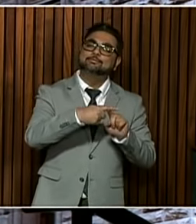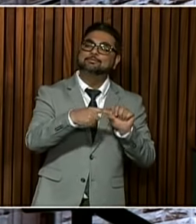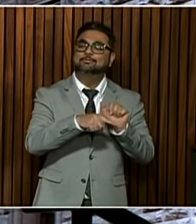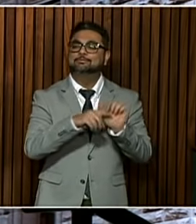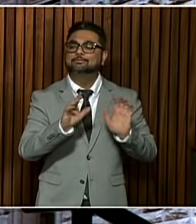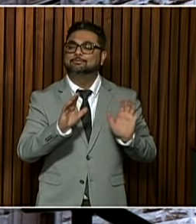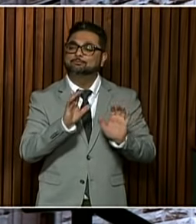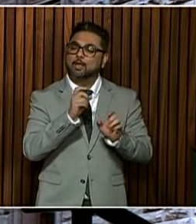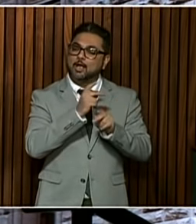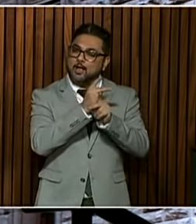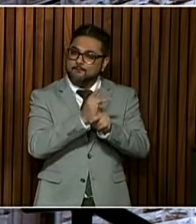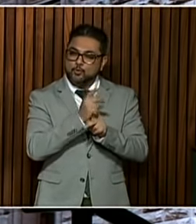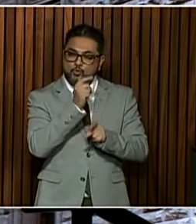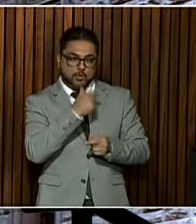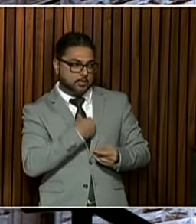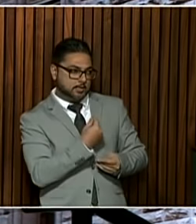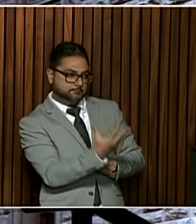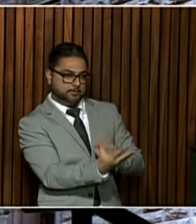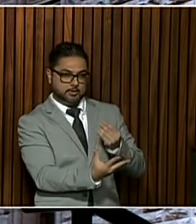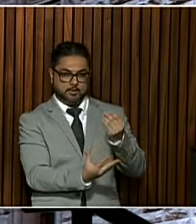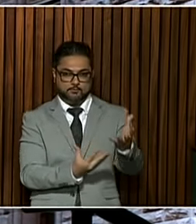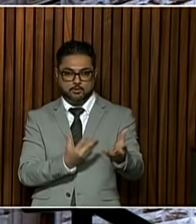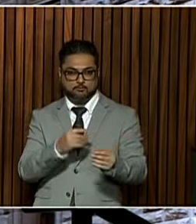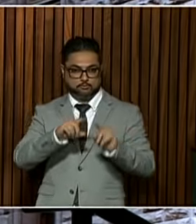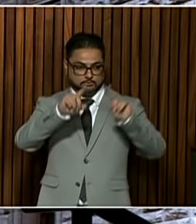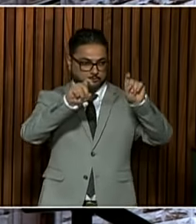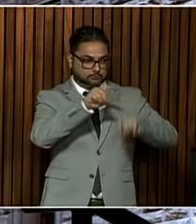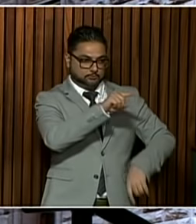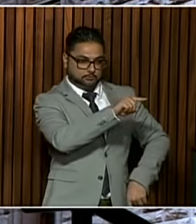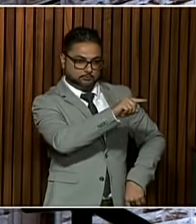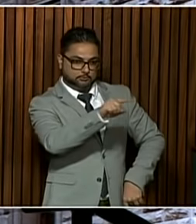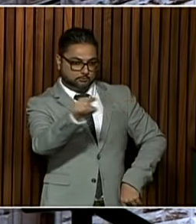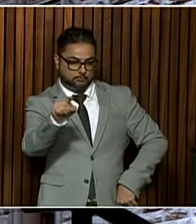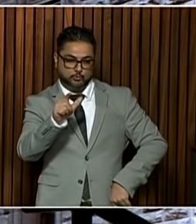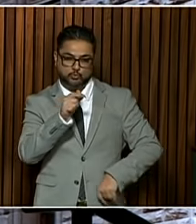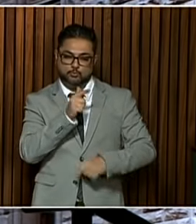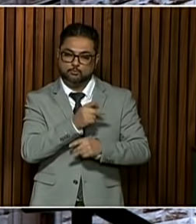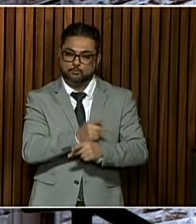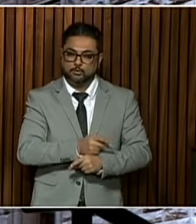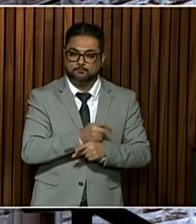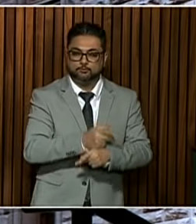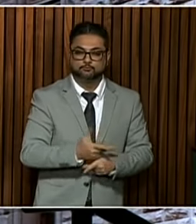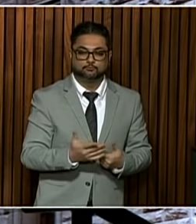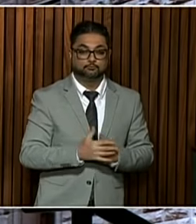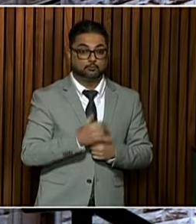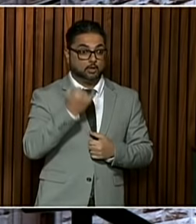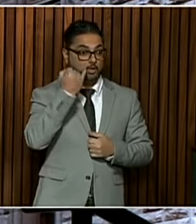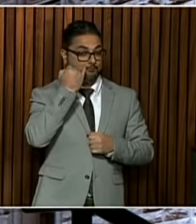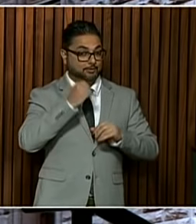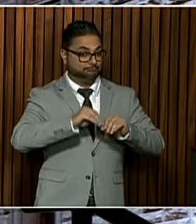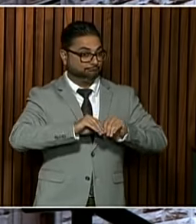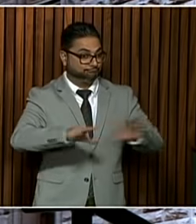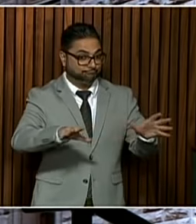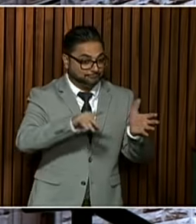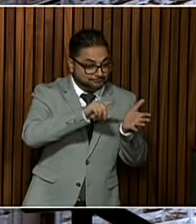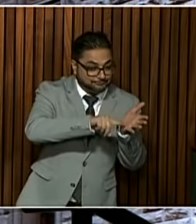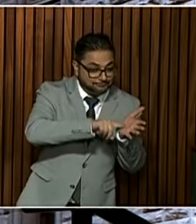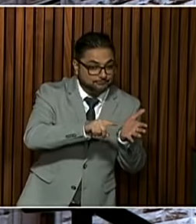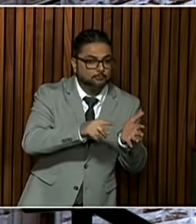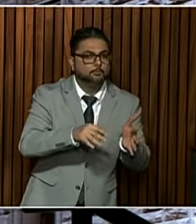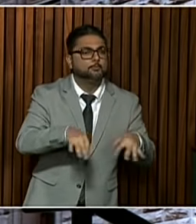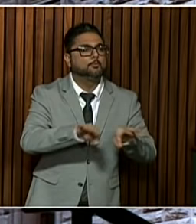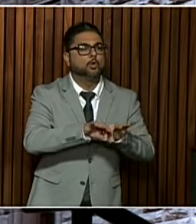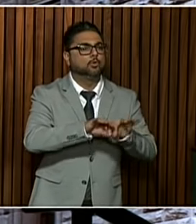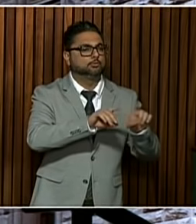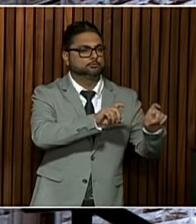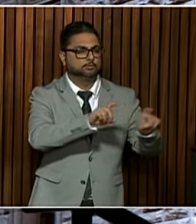ways we might do that to monitor that better. And if we have to do an outbreak investigation, how we might do wider testing without compromising our overall